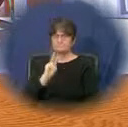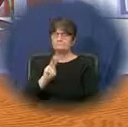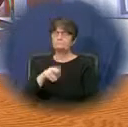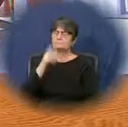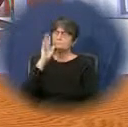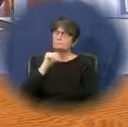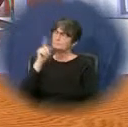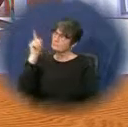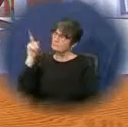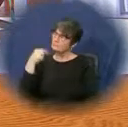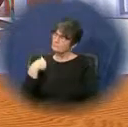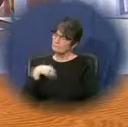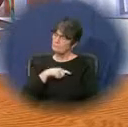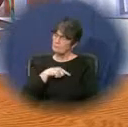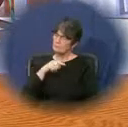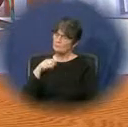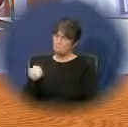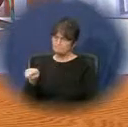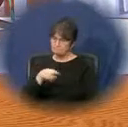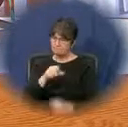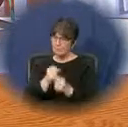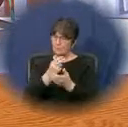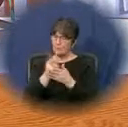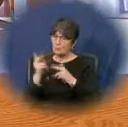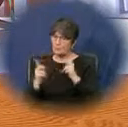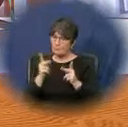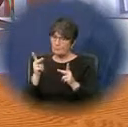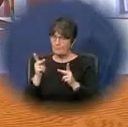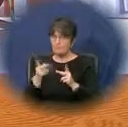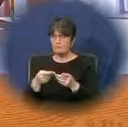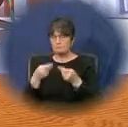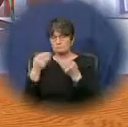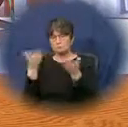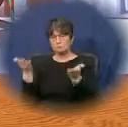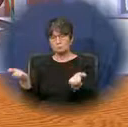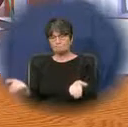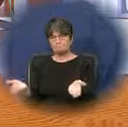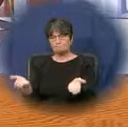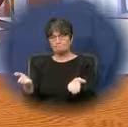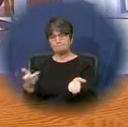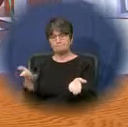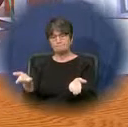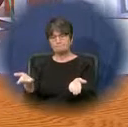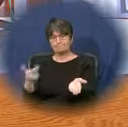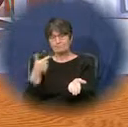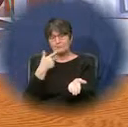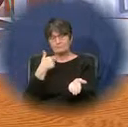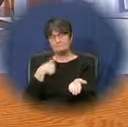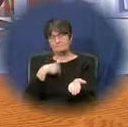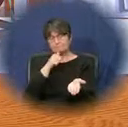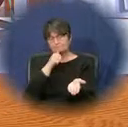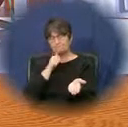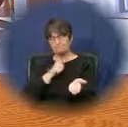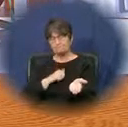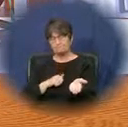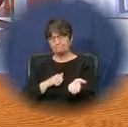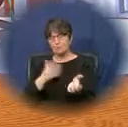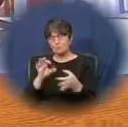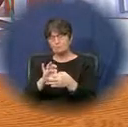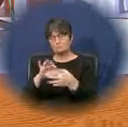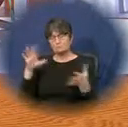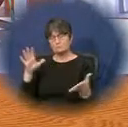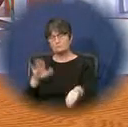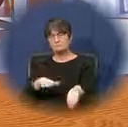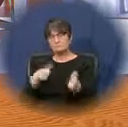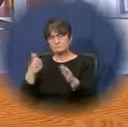your will and gaining for you a holy people, he stretched out his hands as he endured his passion, so as to break the bonds of death and manifest